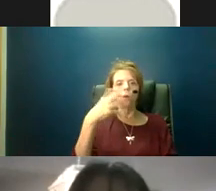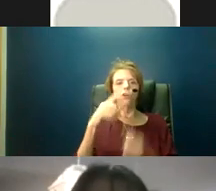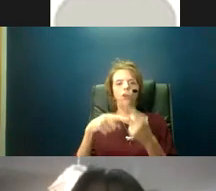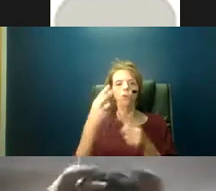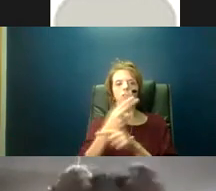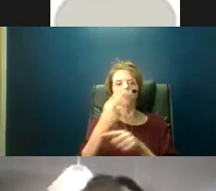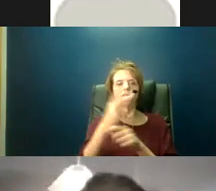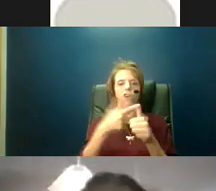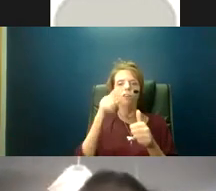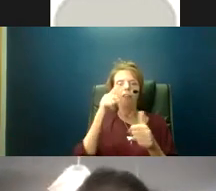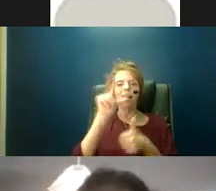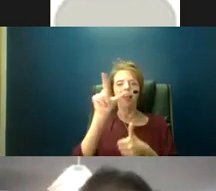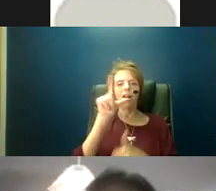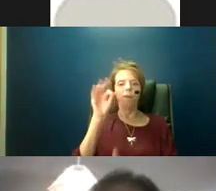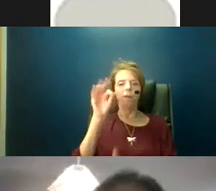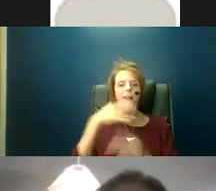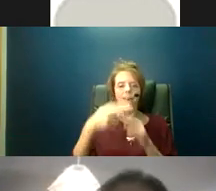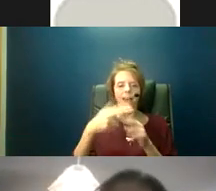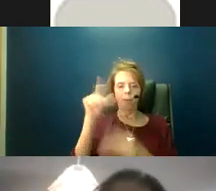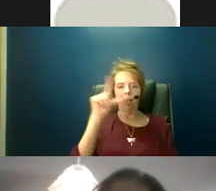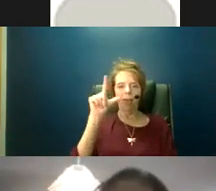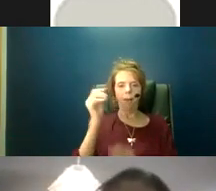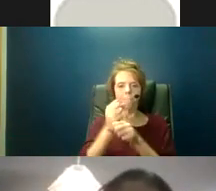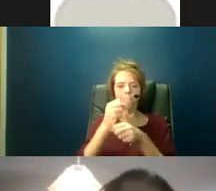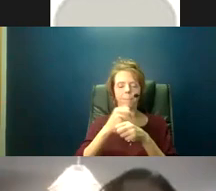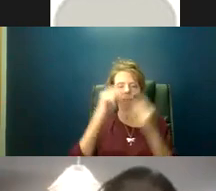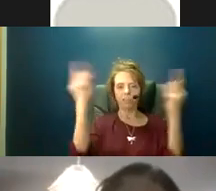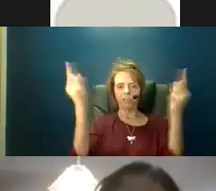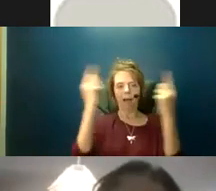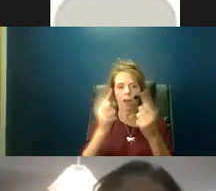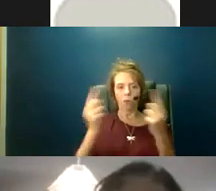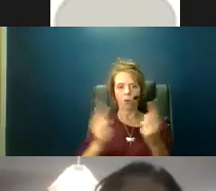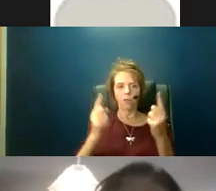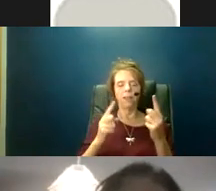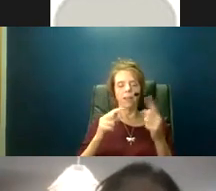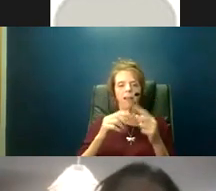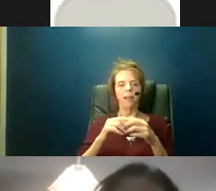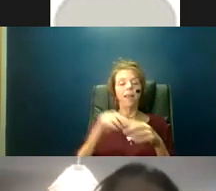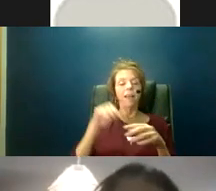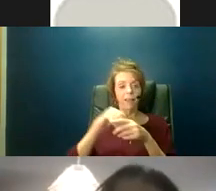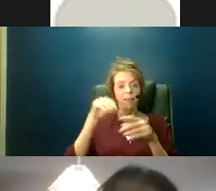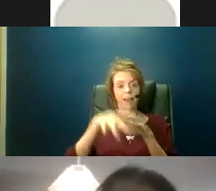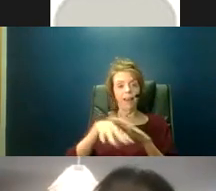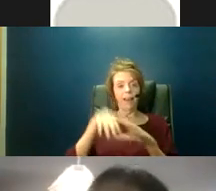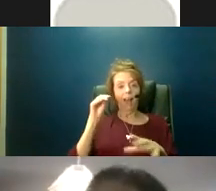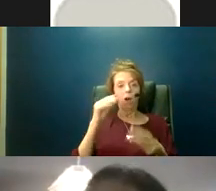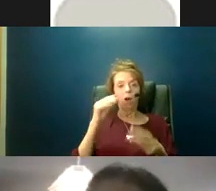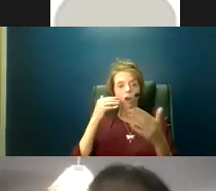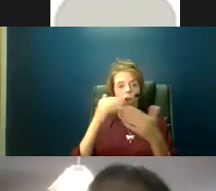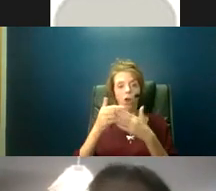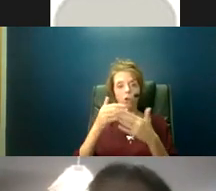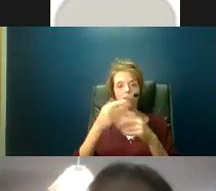of my name, L, and I'm going to make a funky spiral in and out, close and far from the